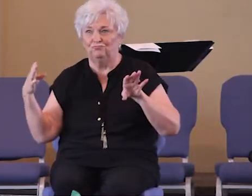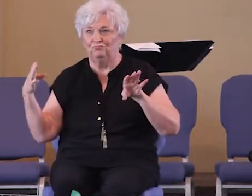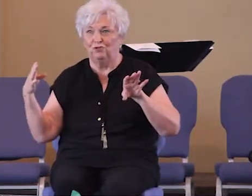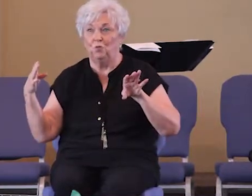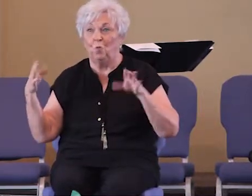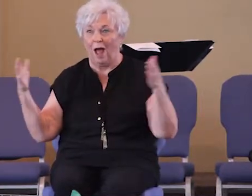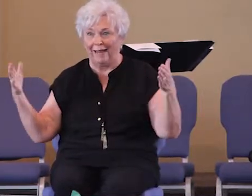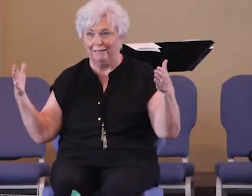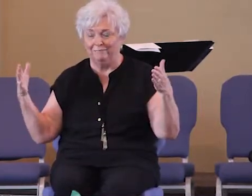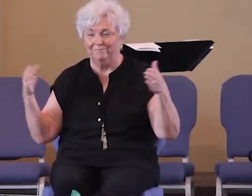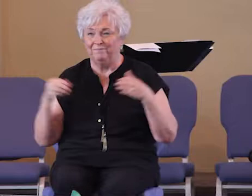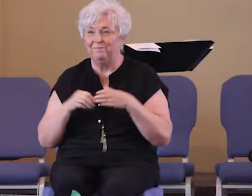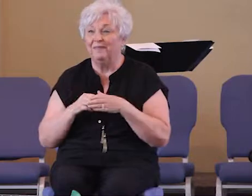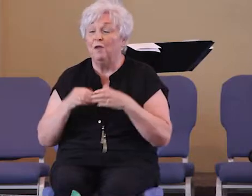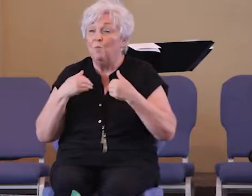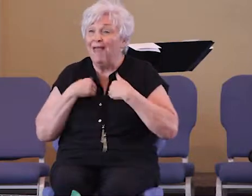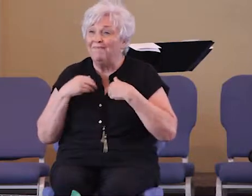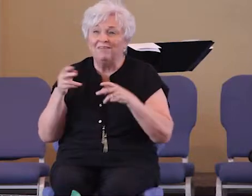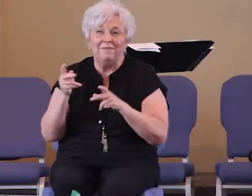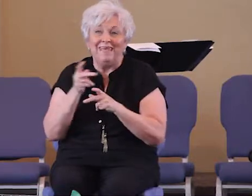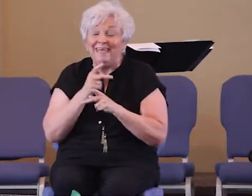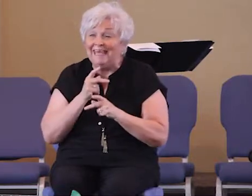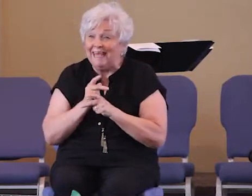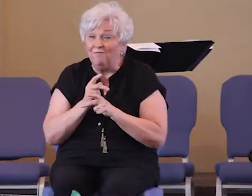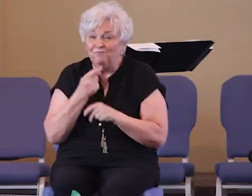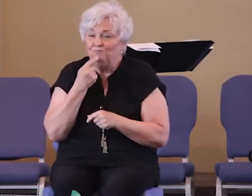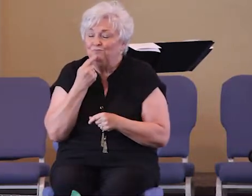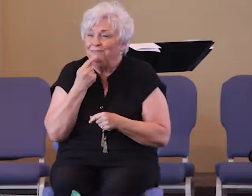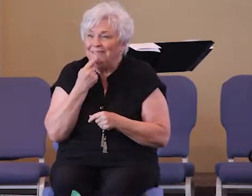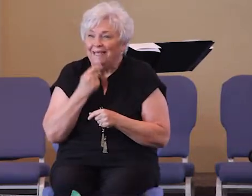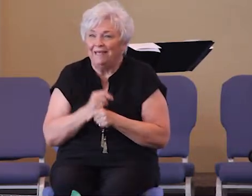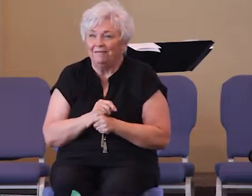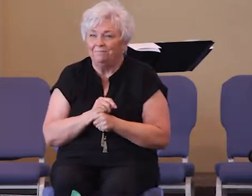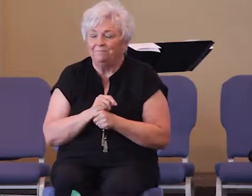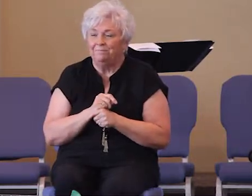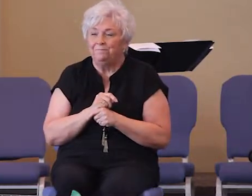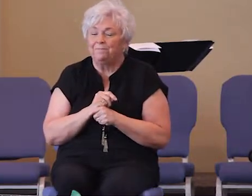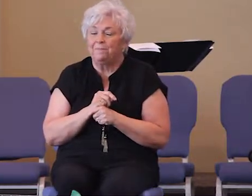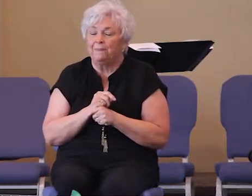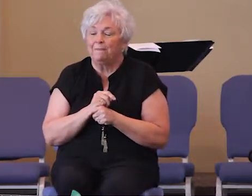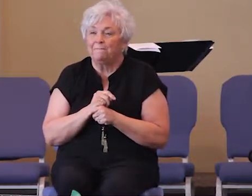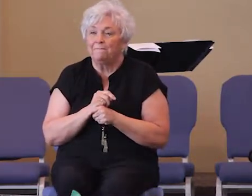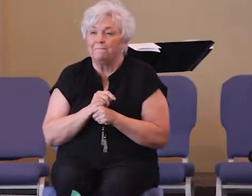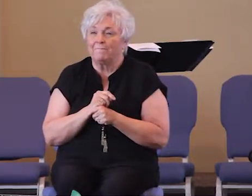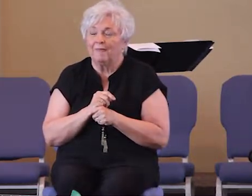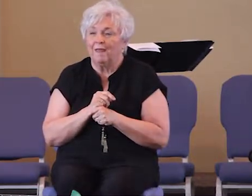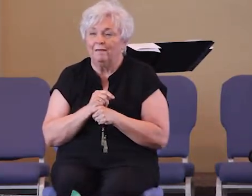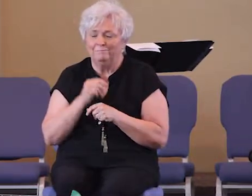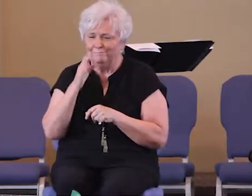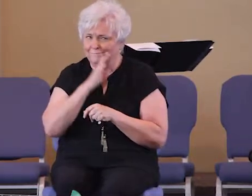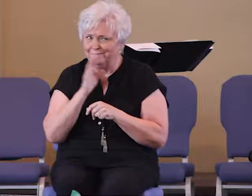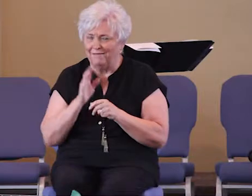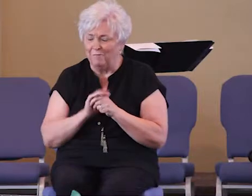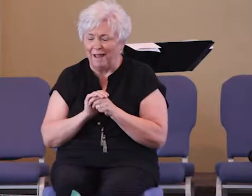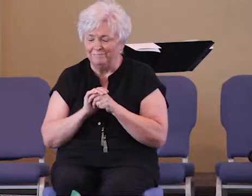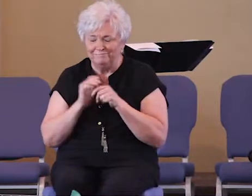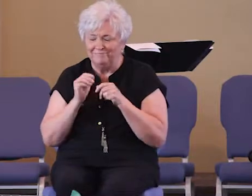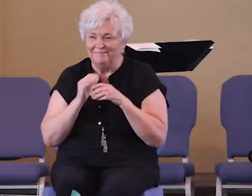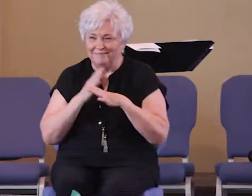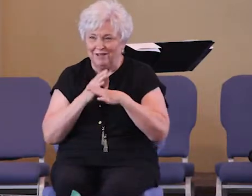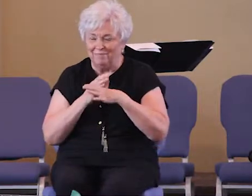We have to be careful what we say. We have a... never mind. Speak with